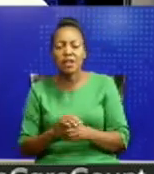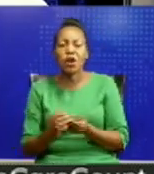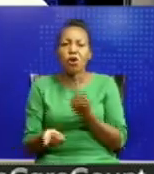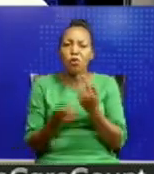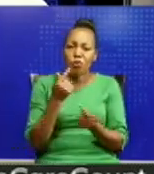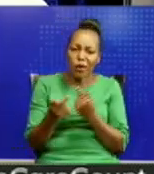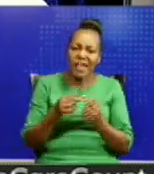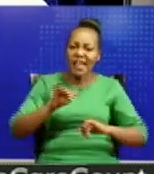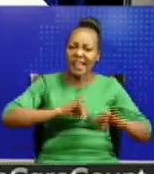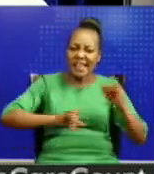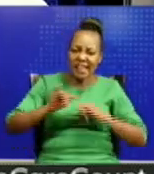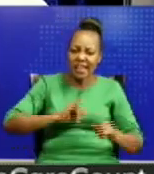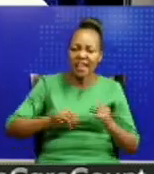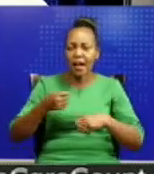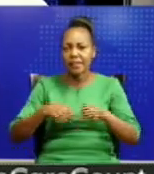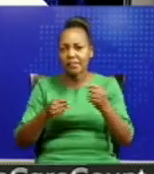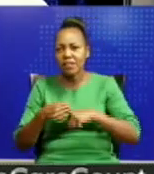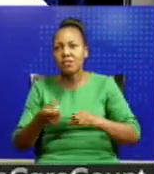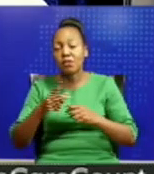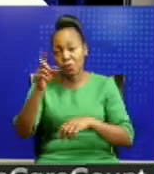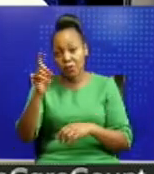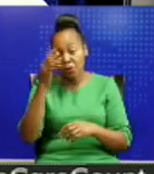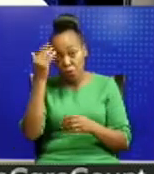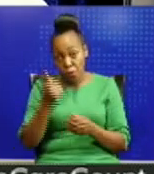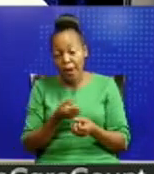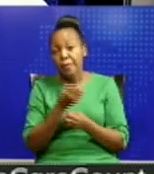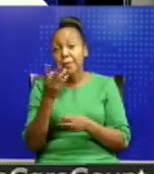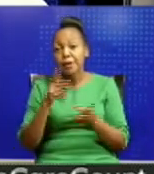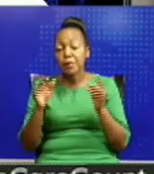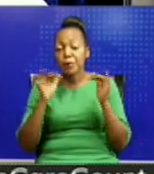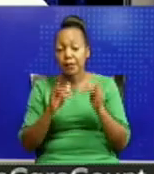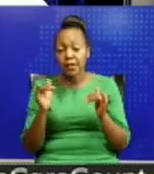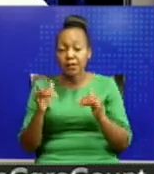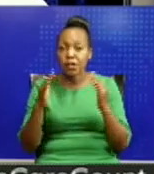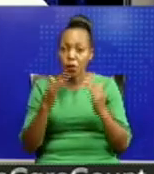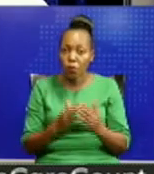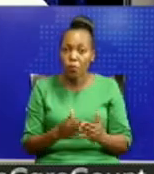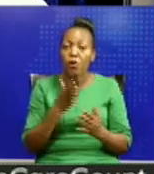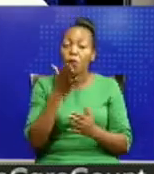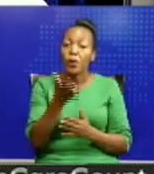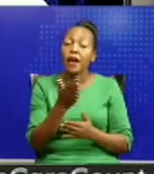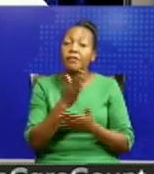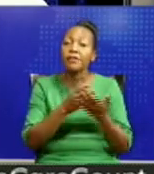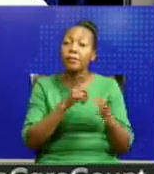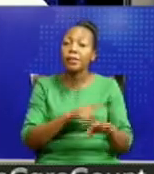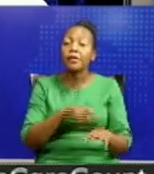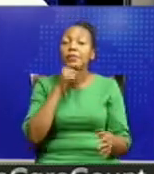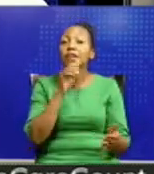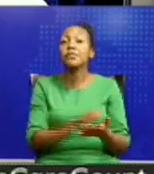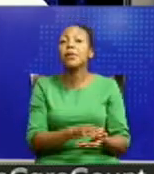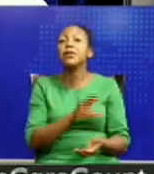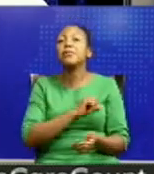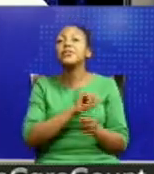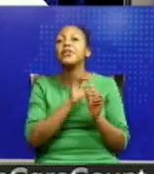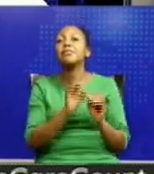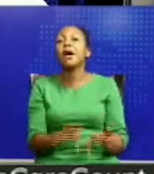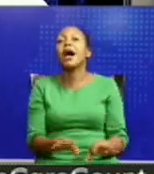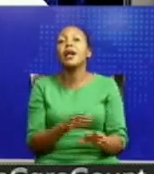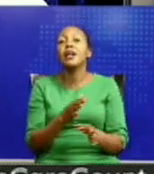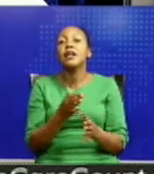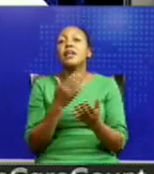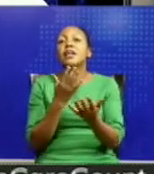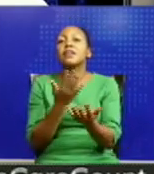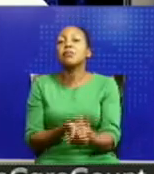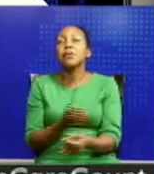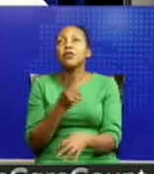all these activities have increased. Mm-hmm. There are some cases where husbands are not patient and they expect food